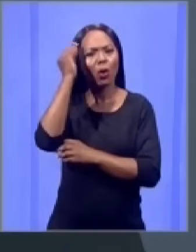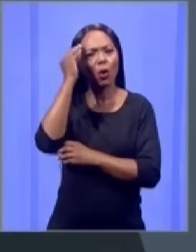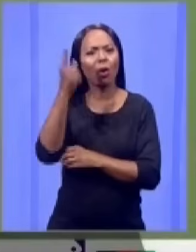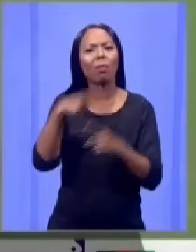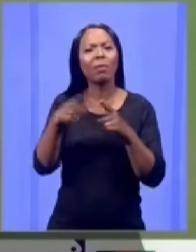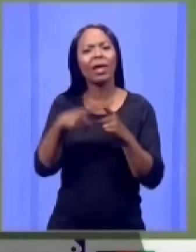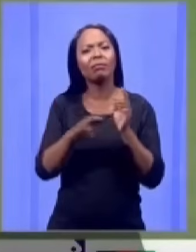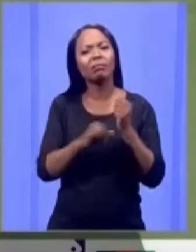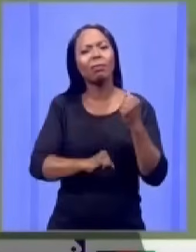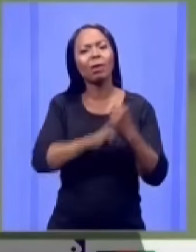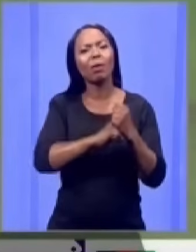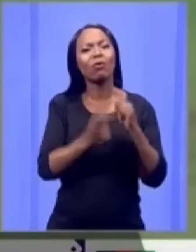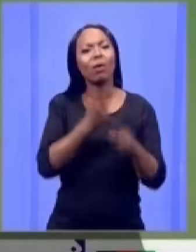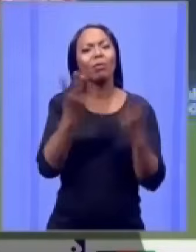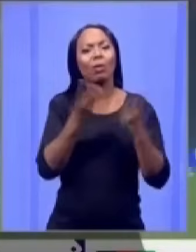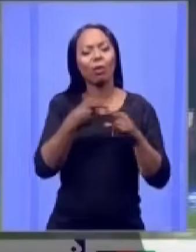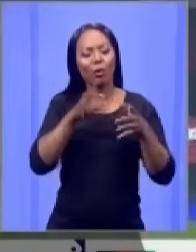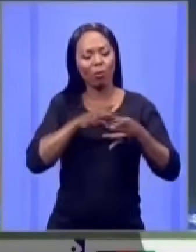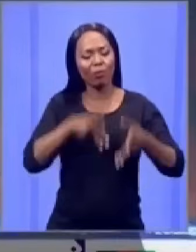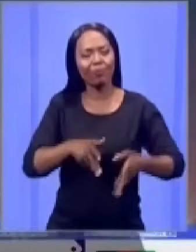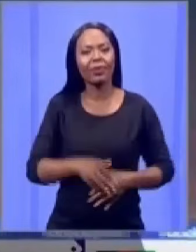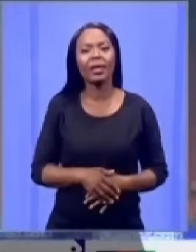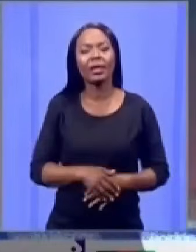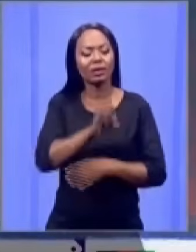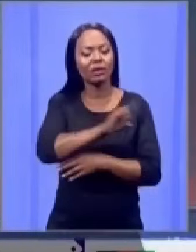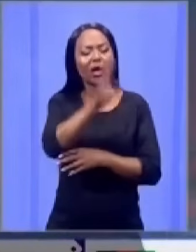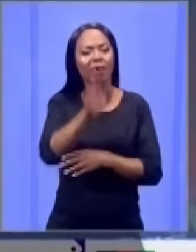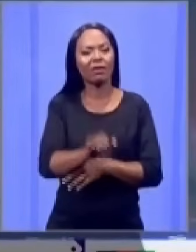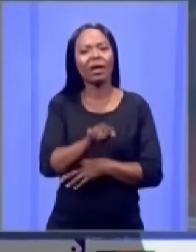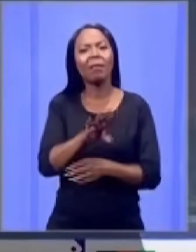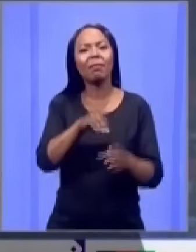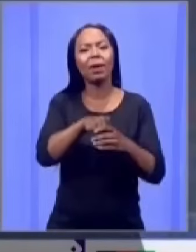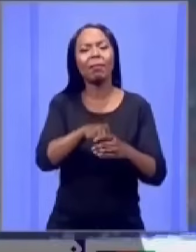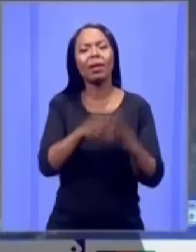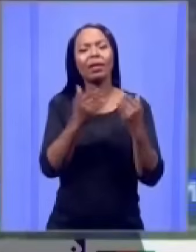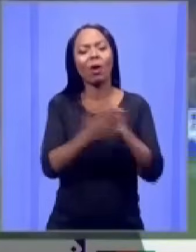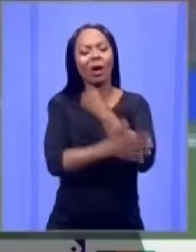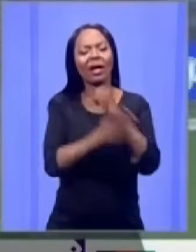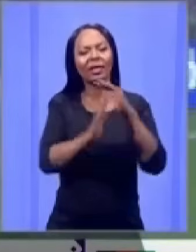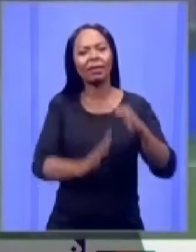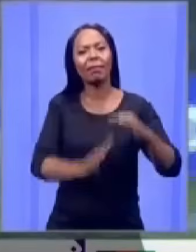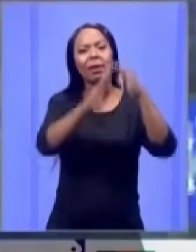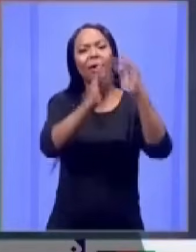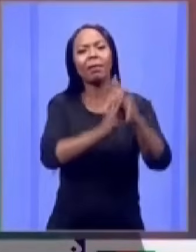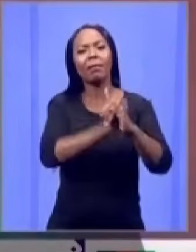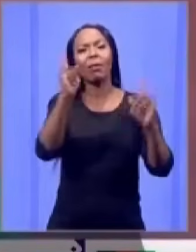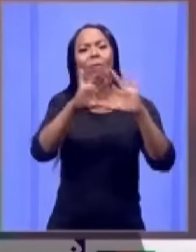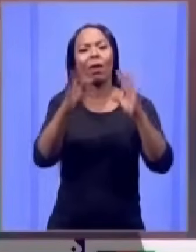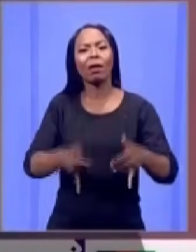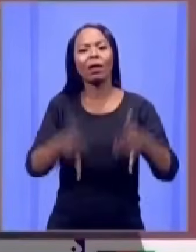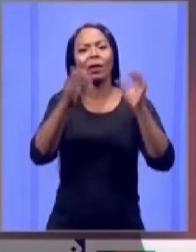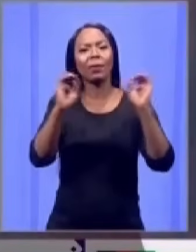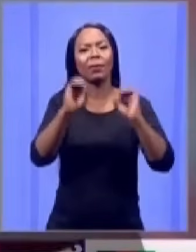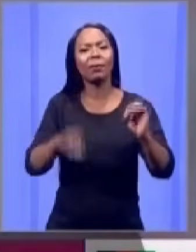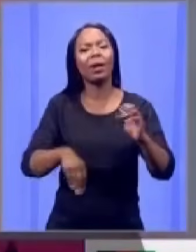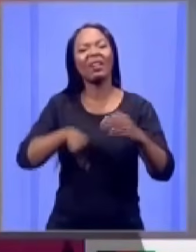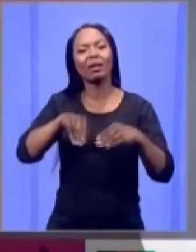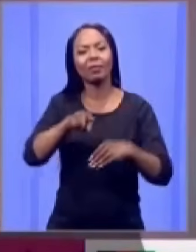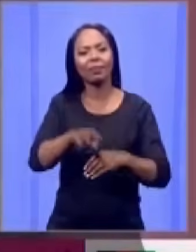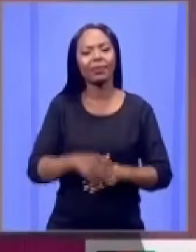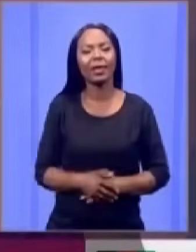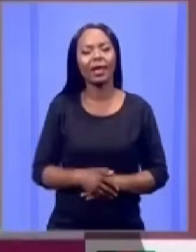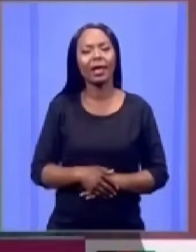back home. Afrika Borwa ke yona fela ya dinaha tse kgolo tsa cricket e sokang e hapa mohope wa lefatshe. The bigger picture is